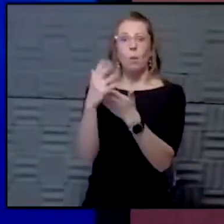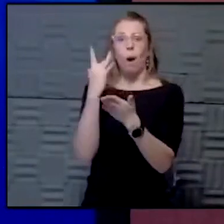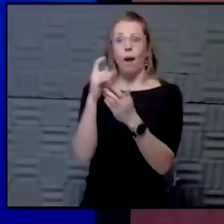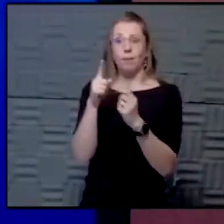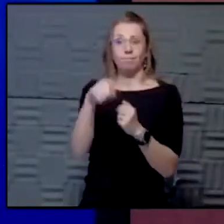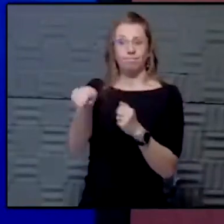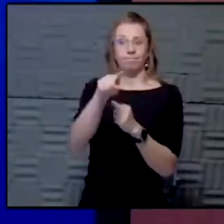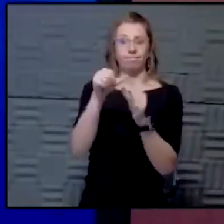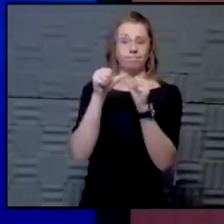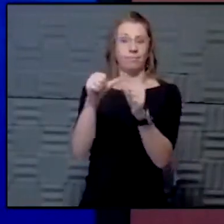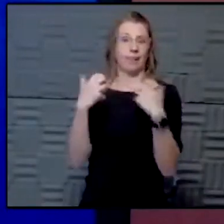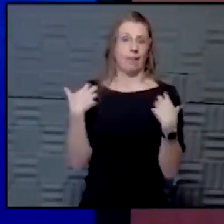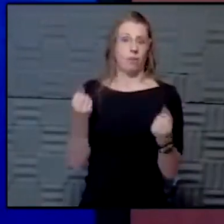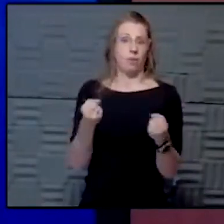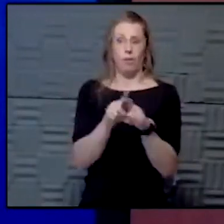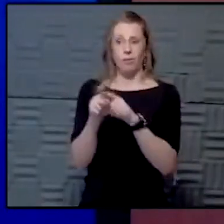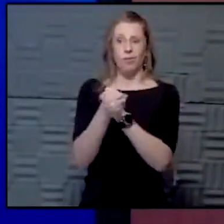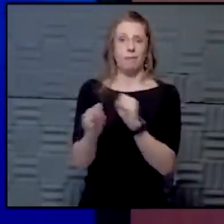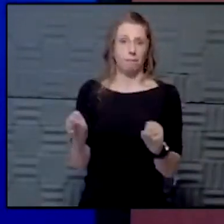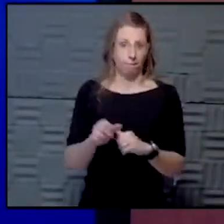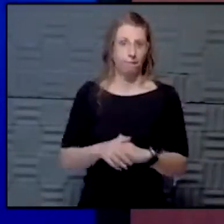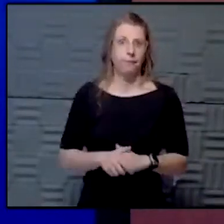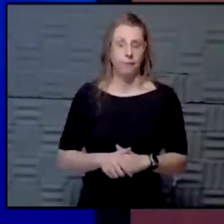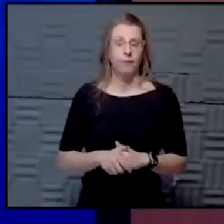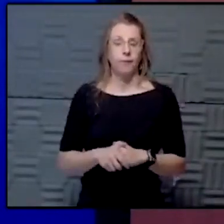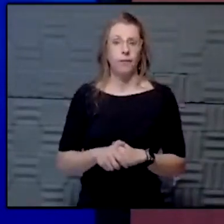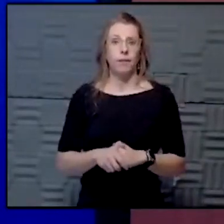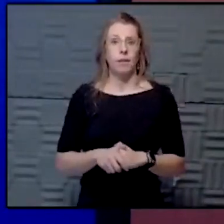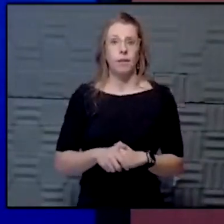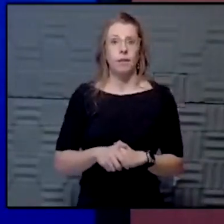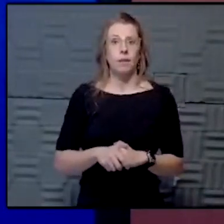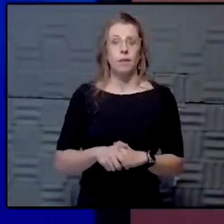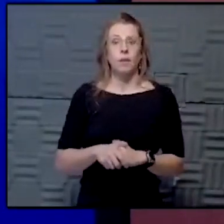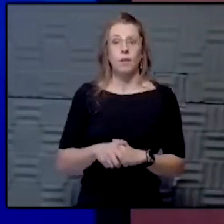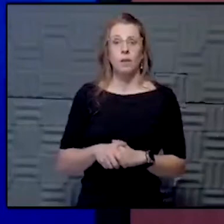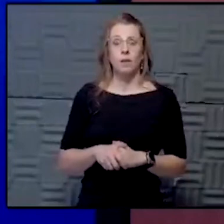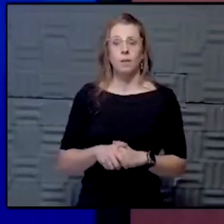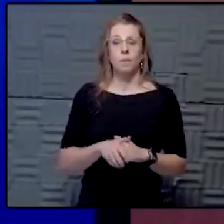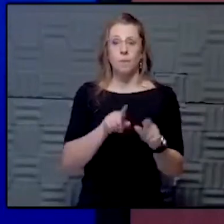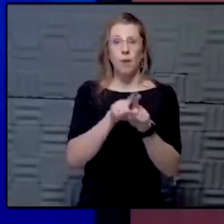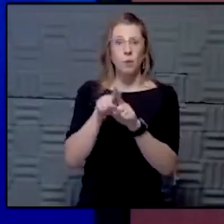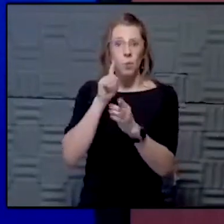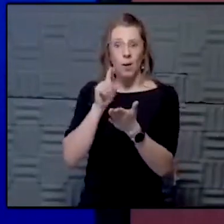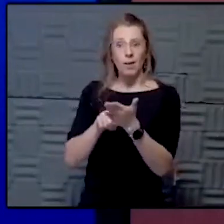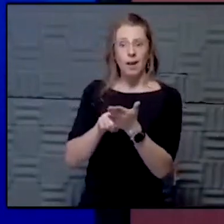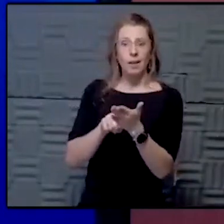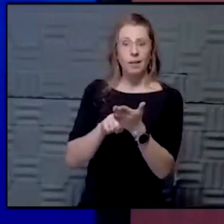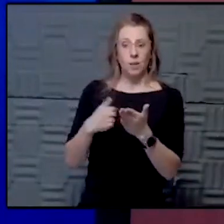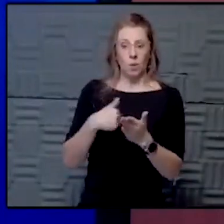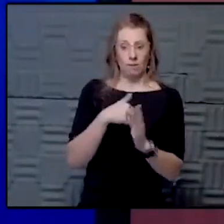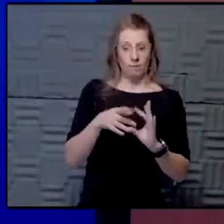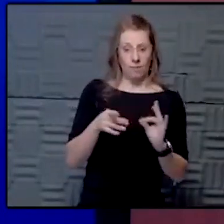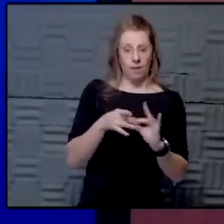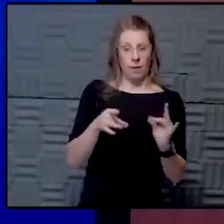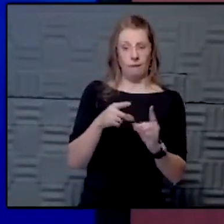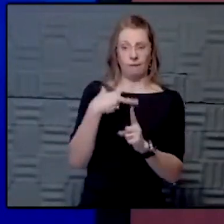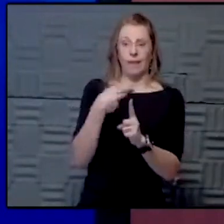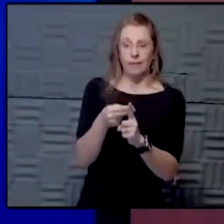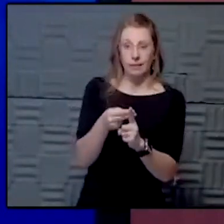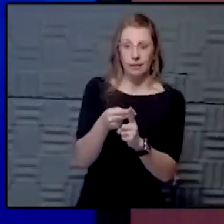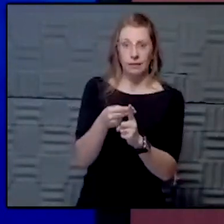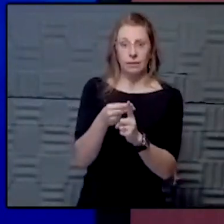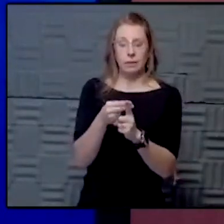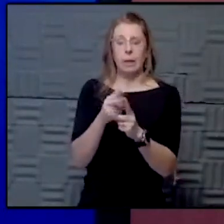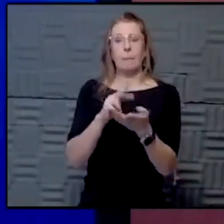healthy and safe. And recognize that, just as we mentioned, vaccination and sort of